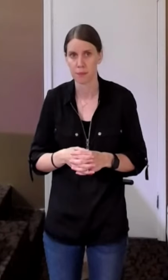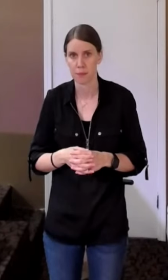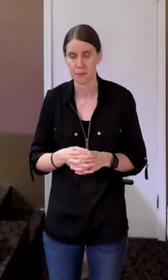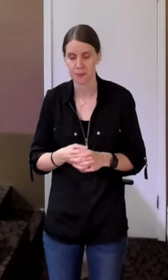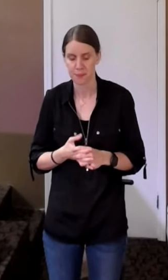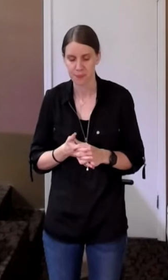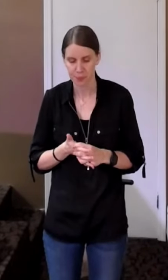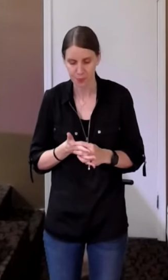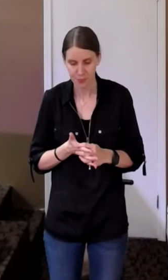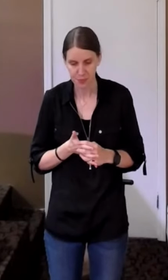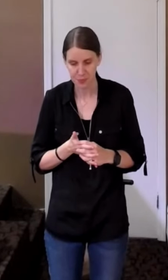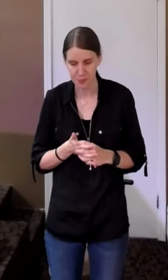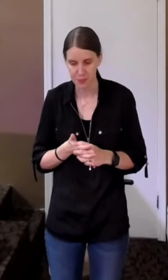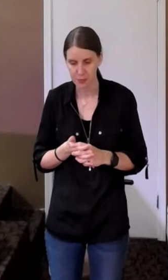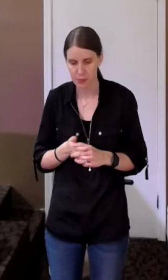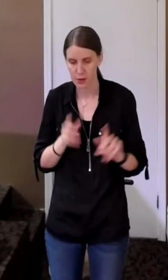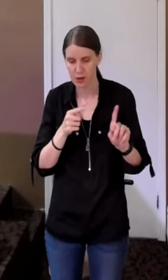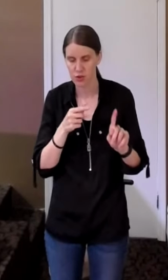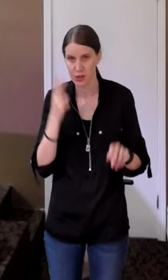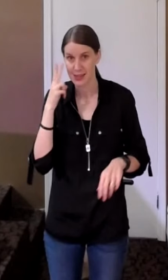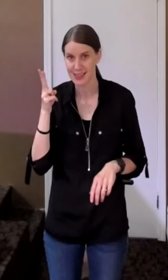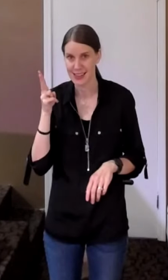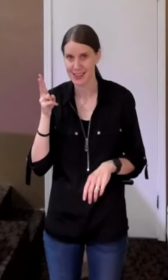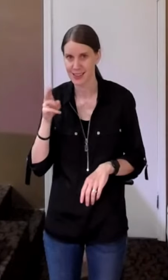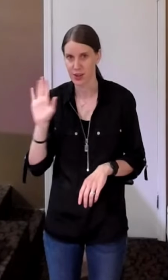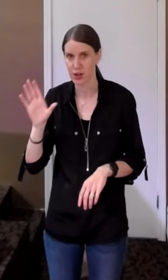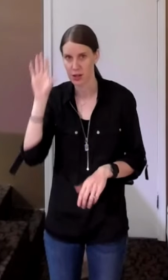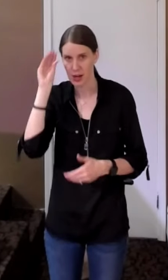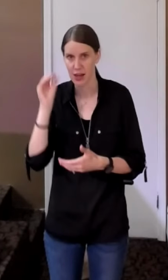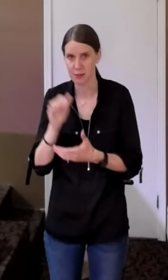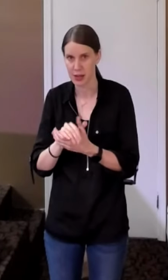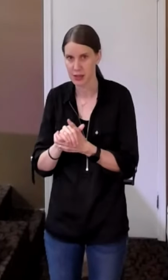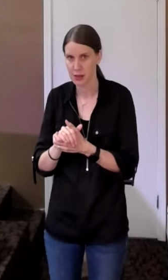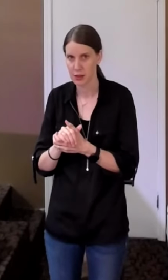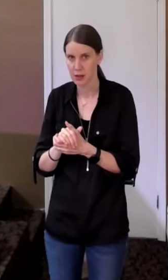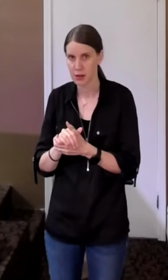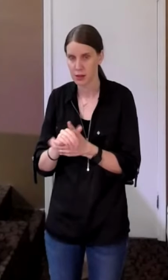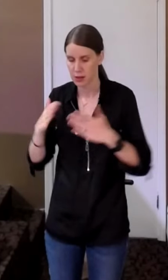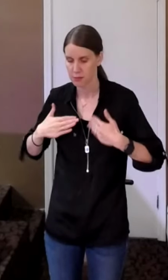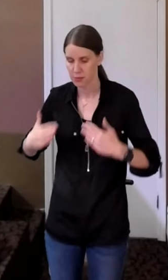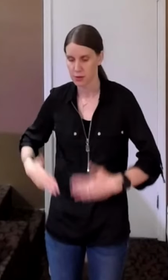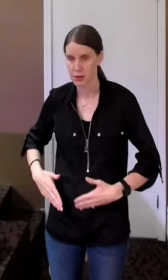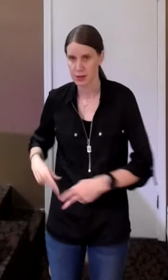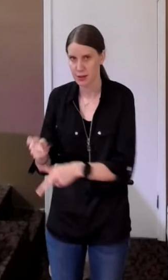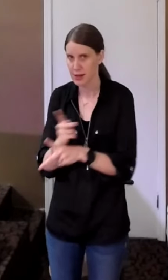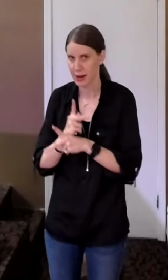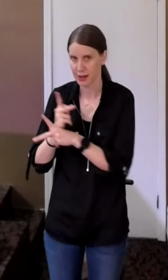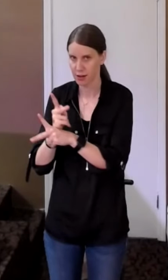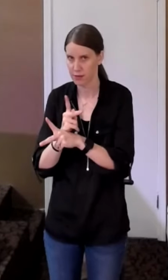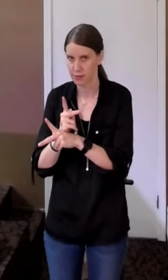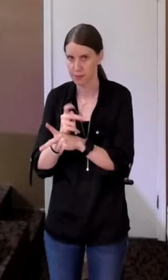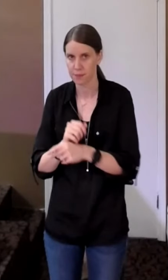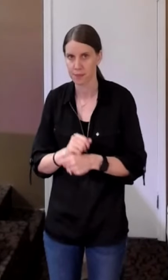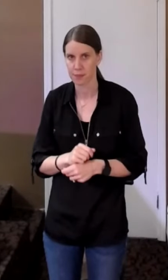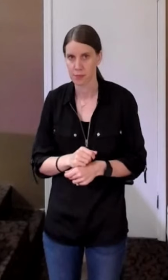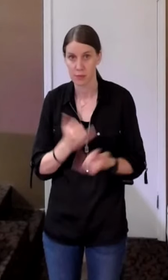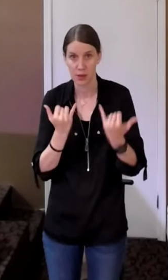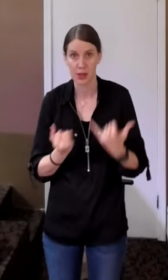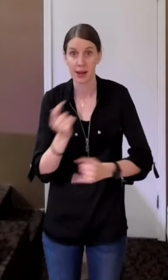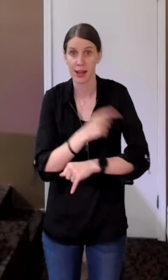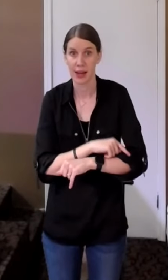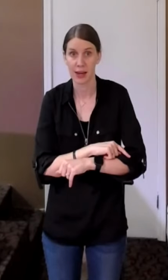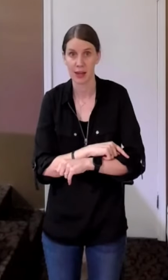She, it says, sees that her husband appears well and honorably before all. You know, today, that's not